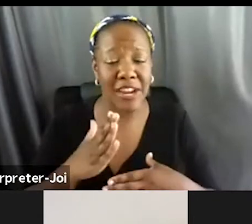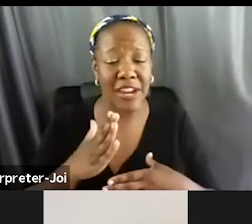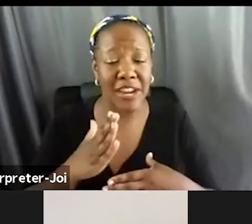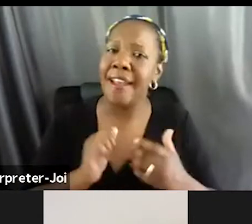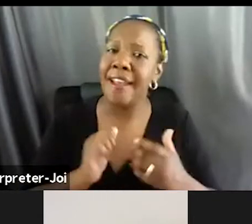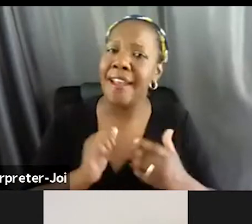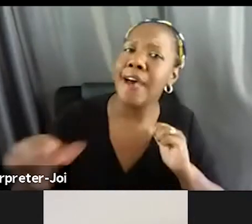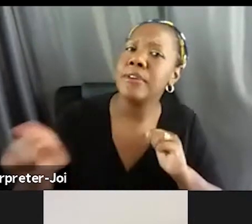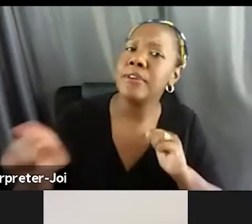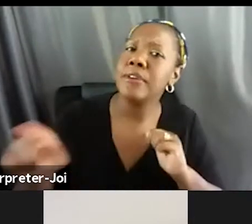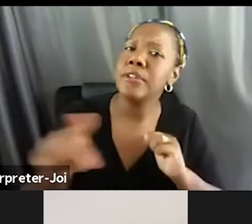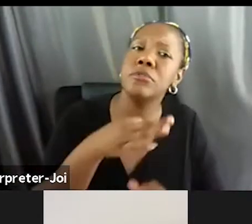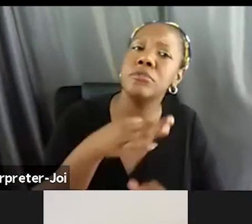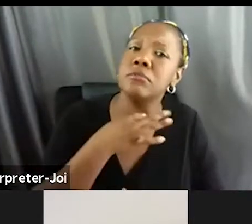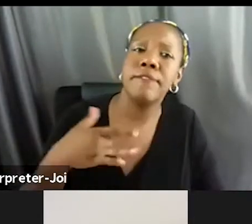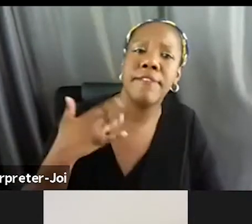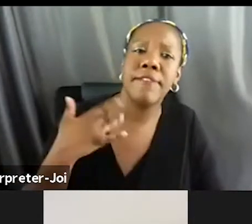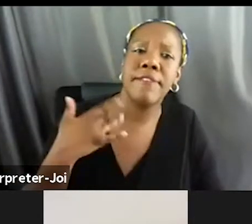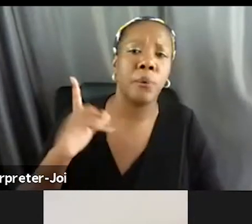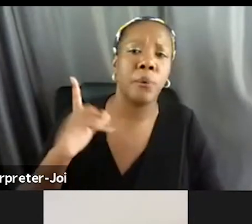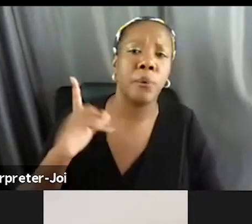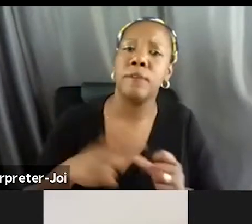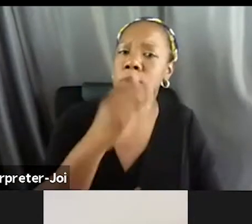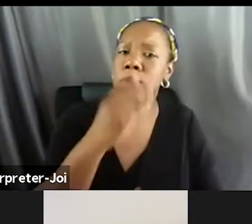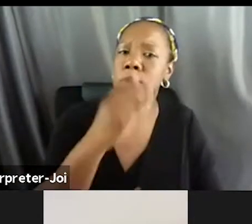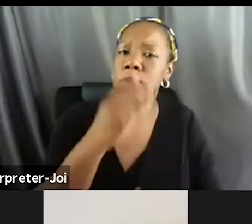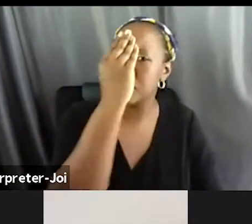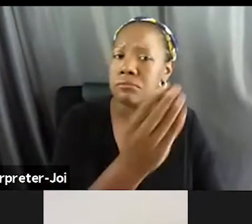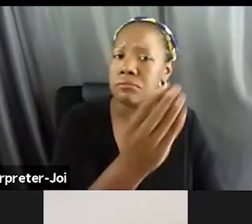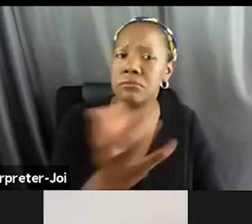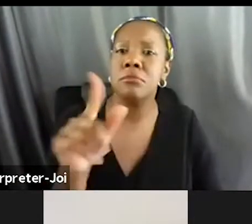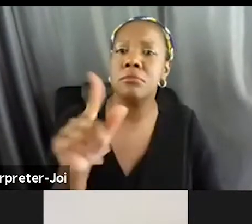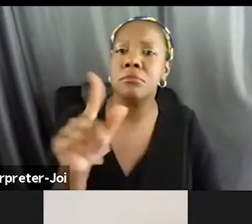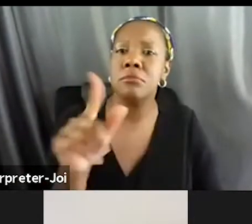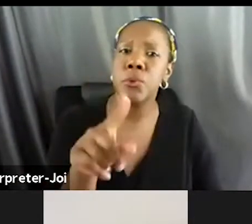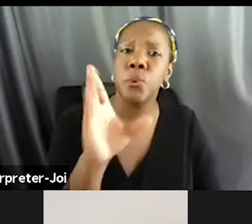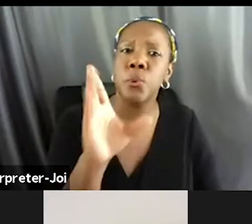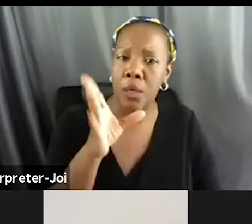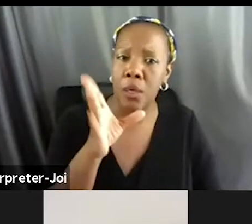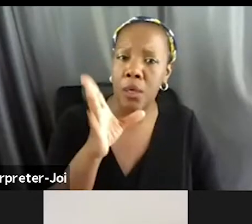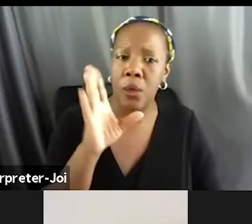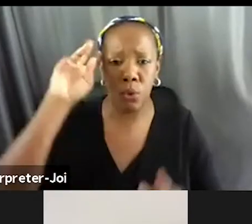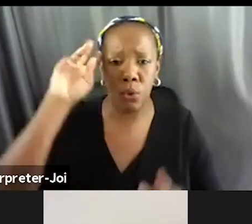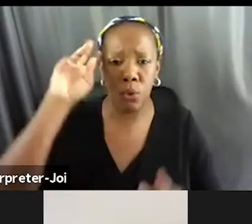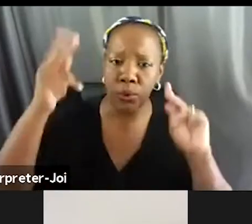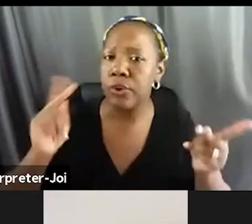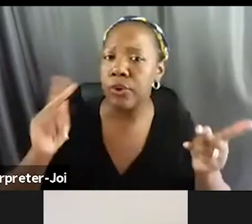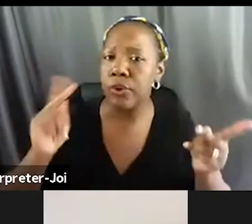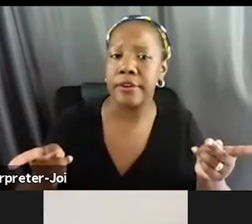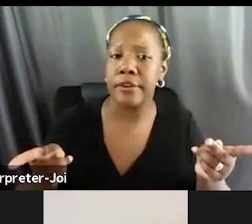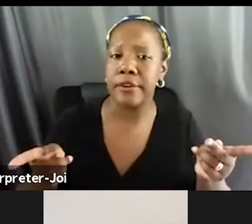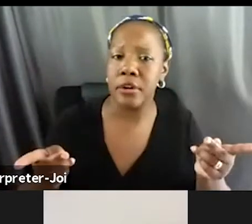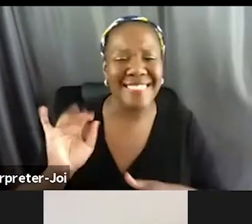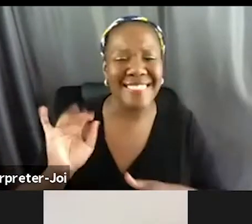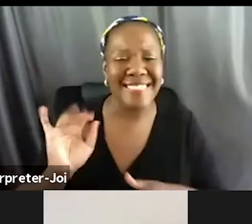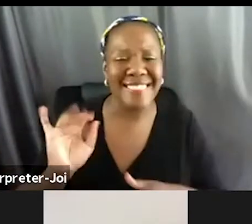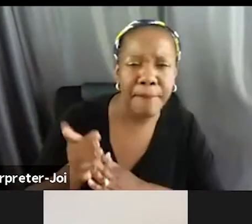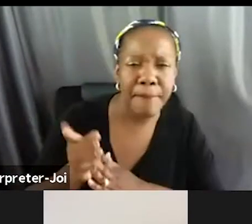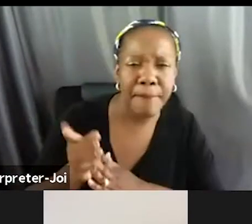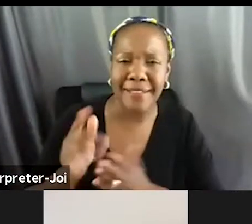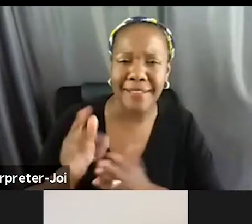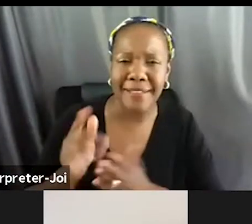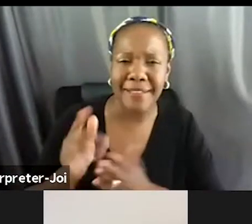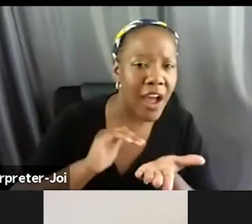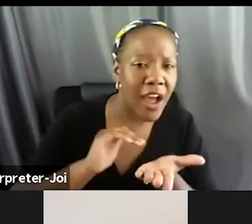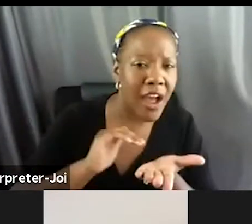feel when you were first told that you were going to lose your hair? Because there's that moment when, like, the doctor tells